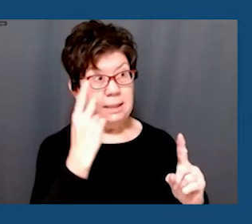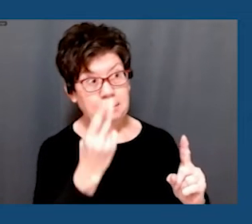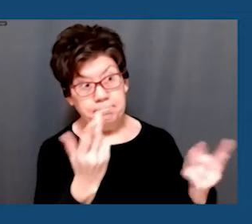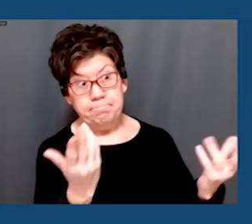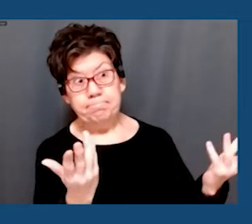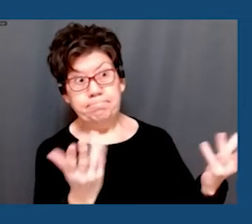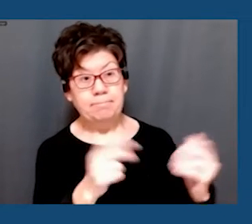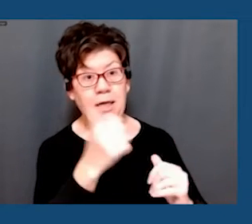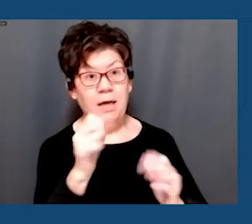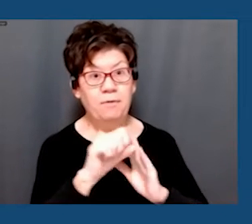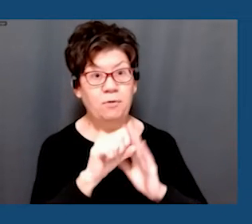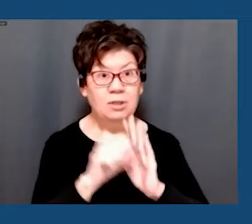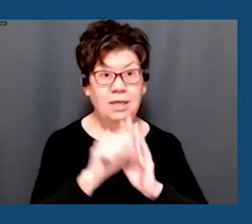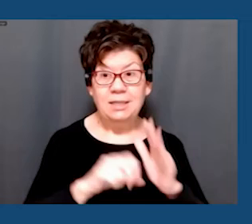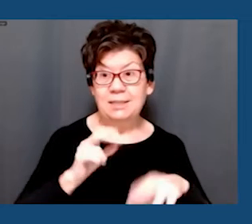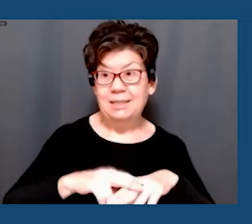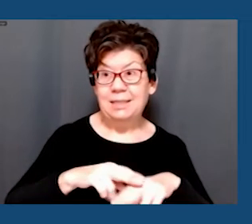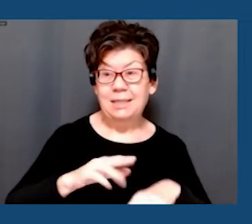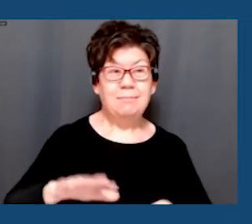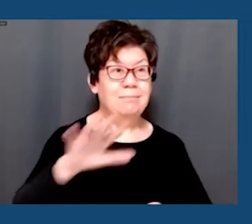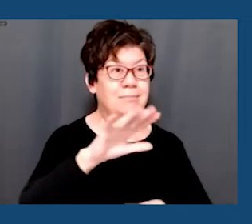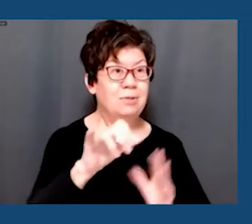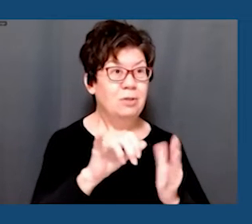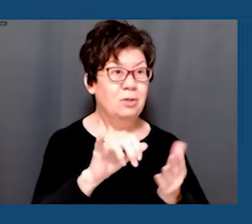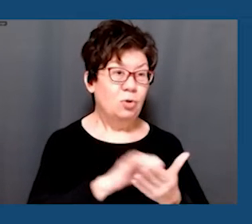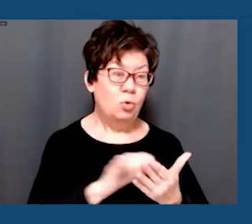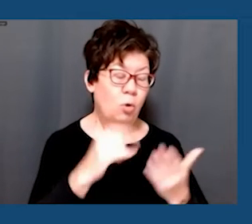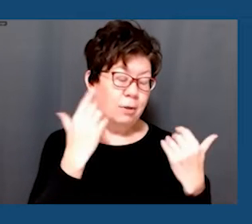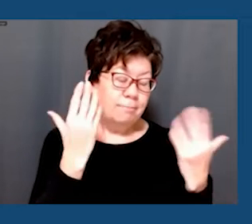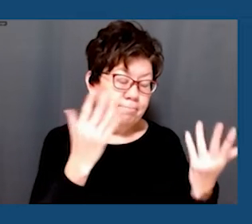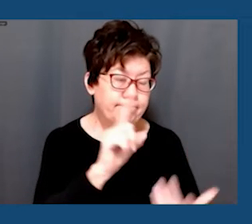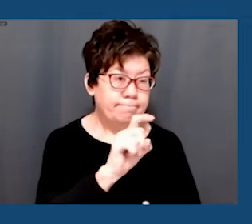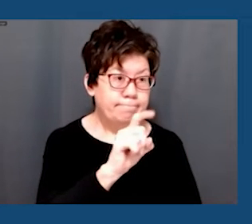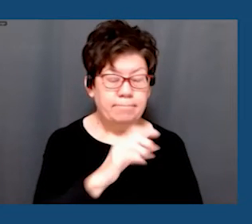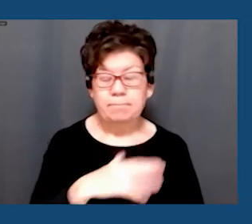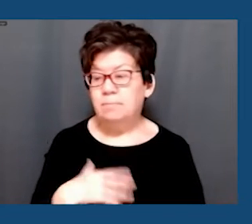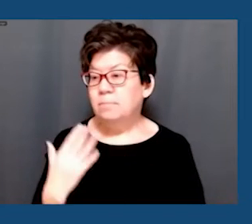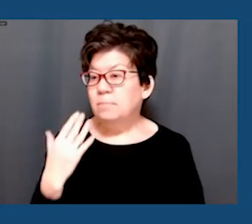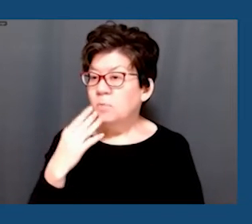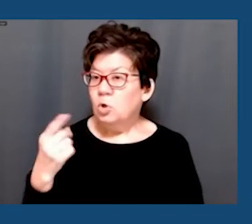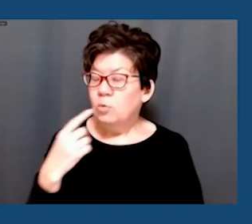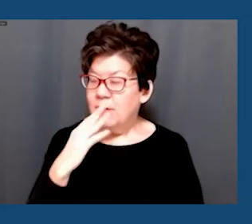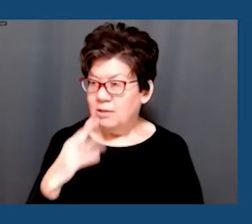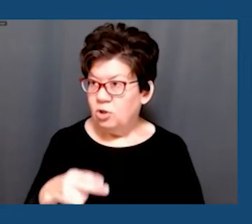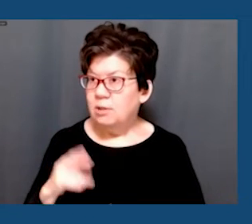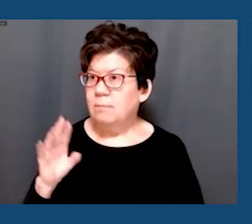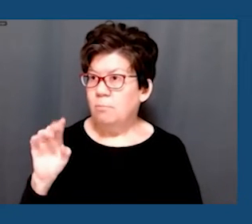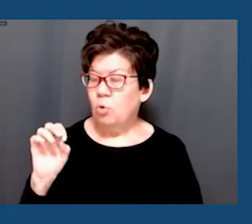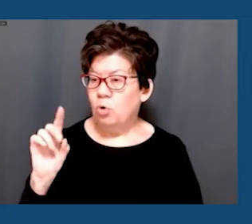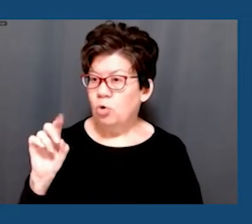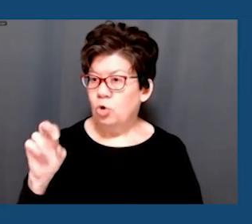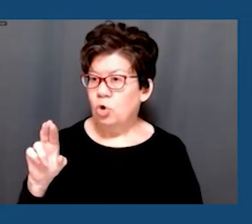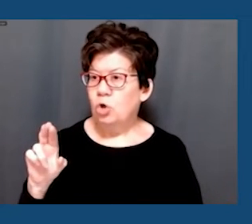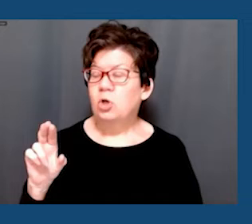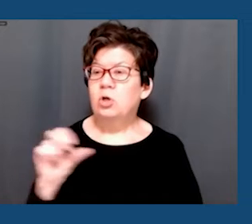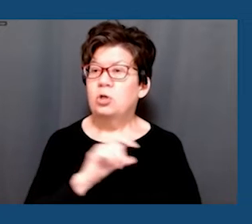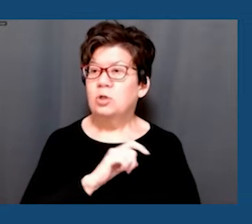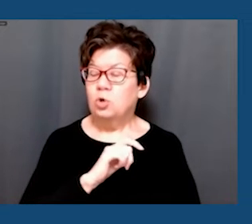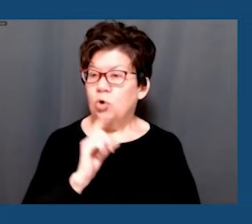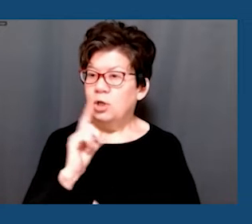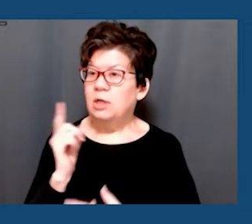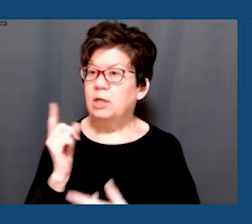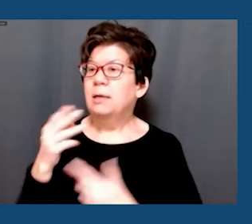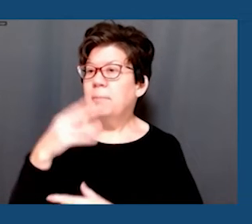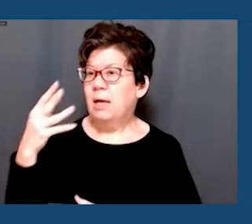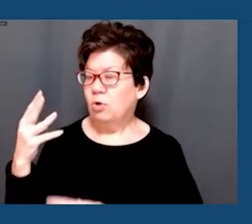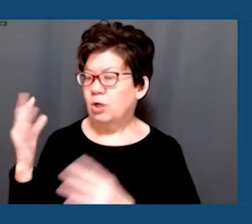in the state of New York and perhaps across the nation. You mentioned border security. You mentioned the migrant crisis that's facing New York right now.